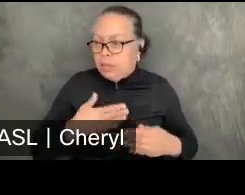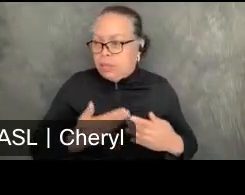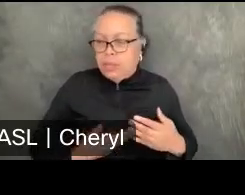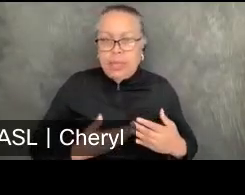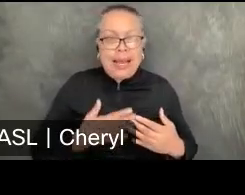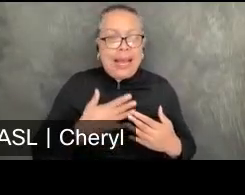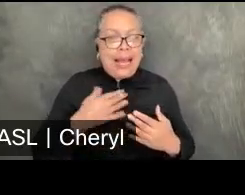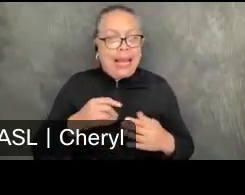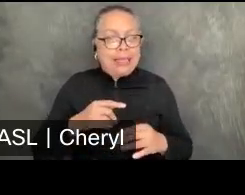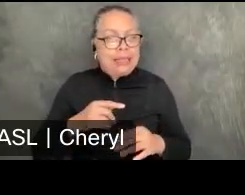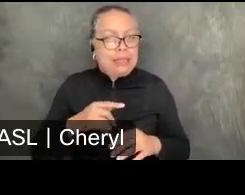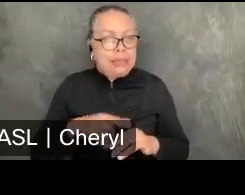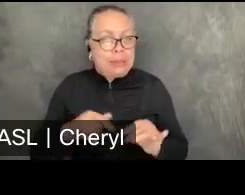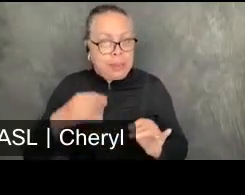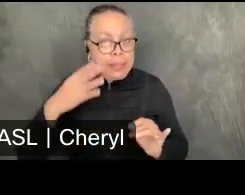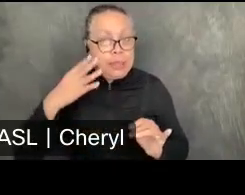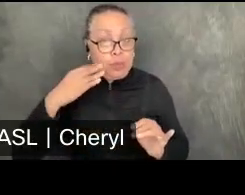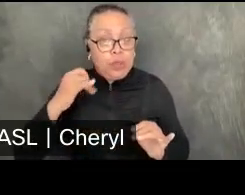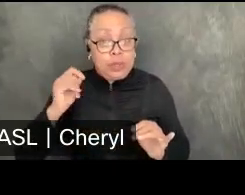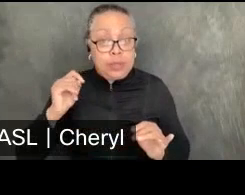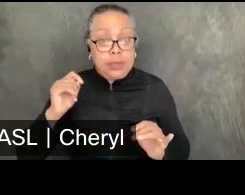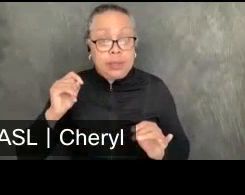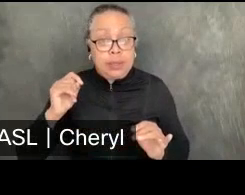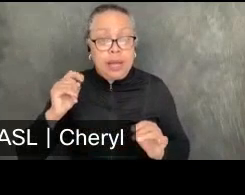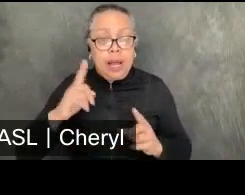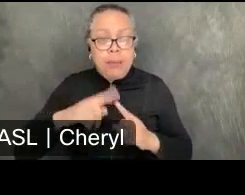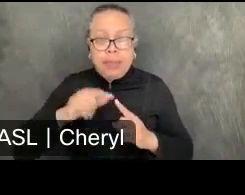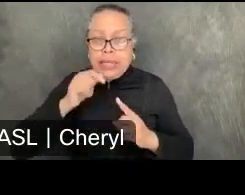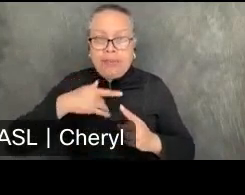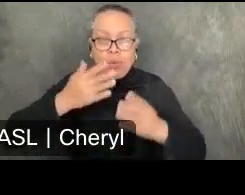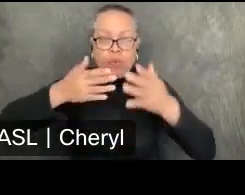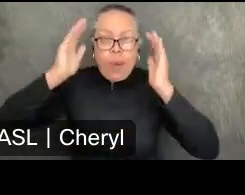the distress while also not being subsumed by it.